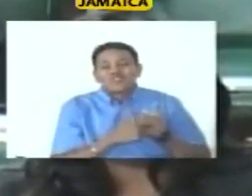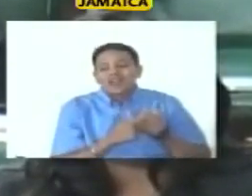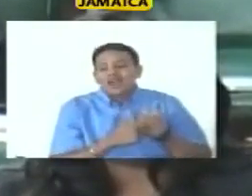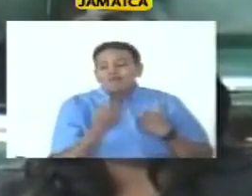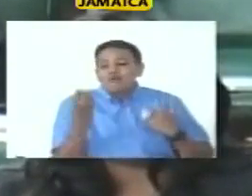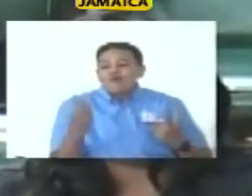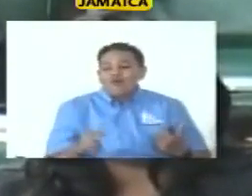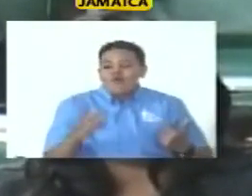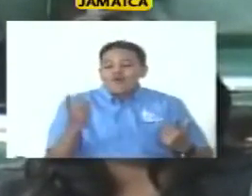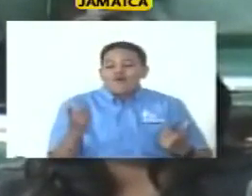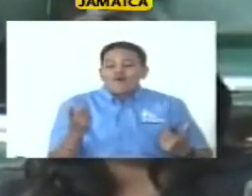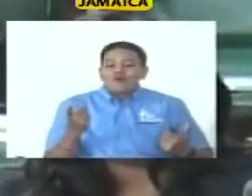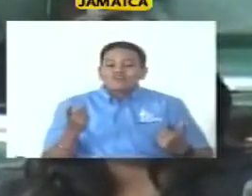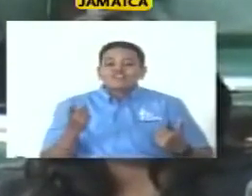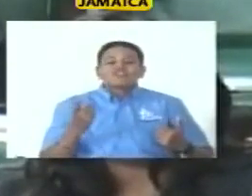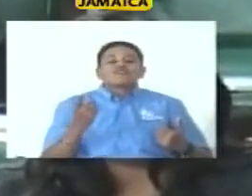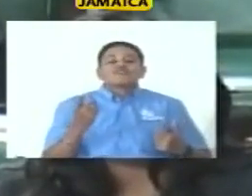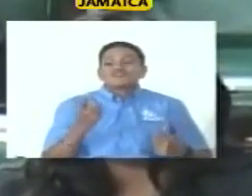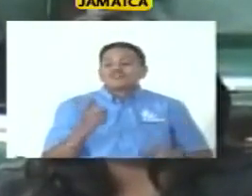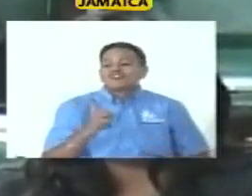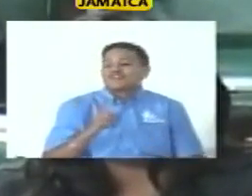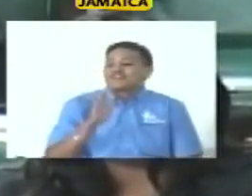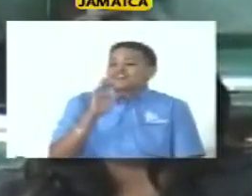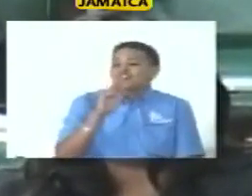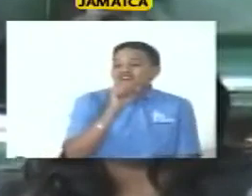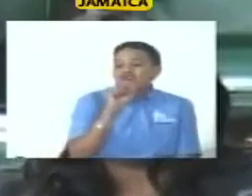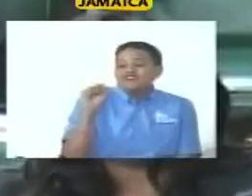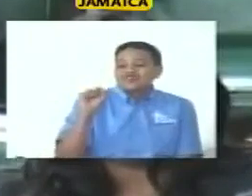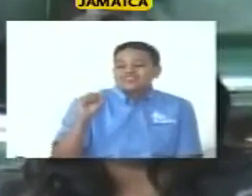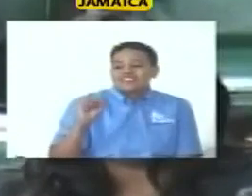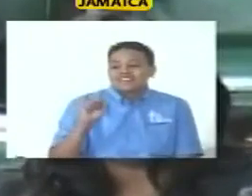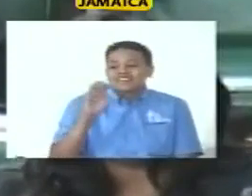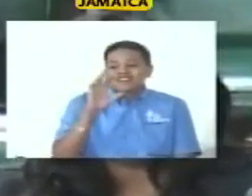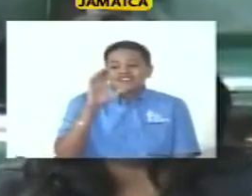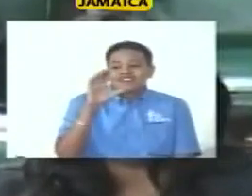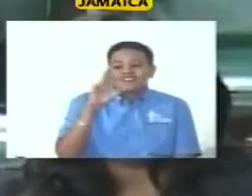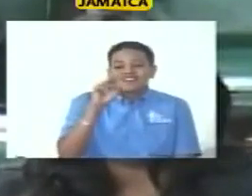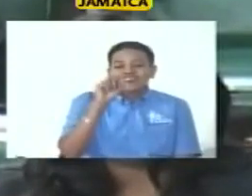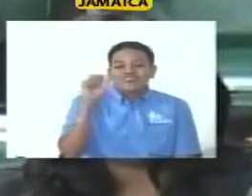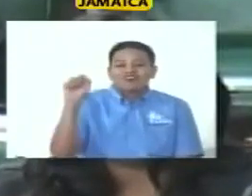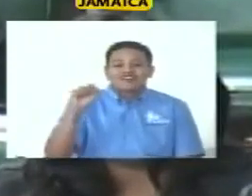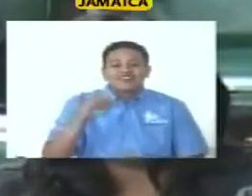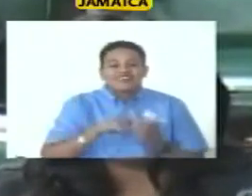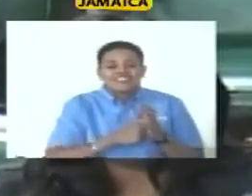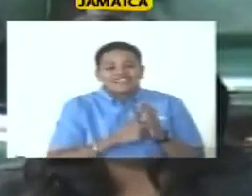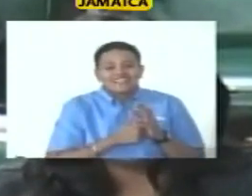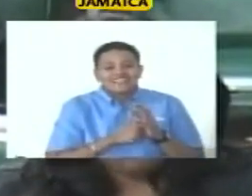or cross keys or cross, what is other cross?